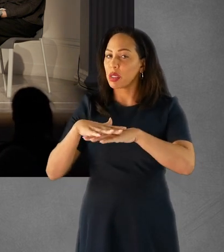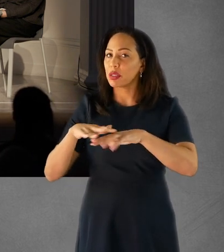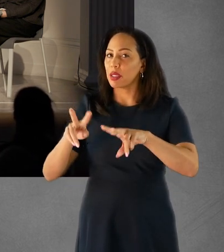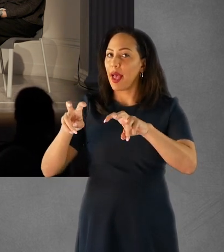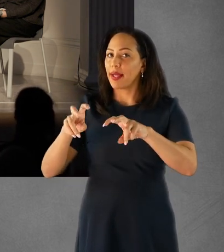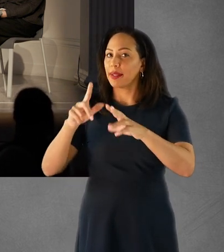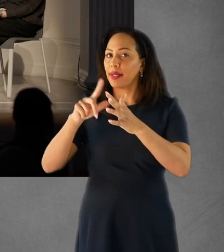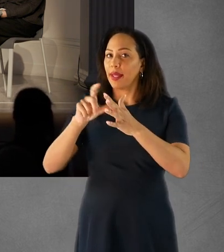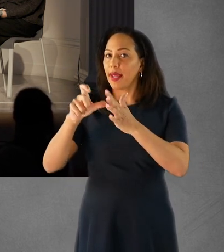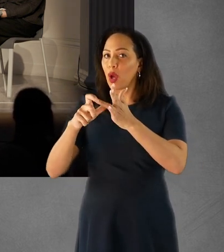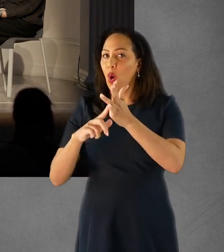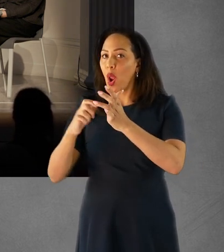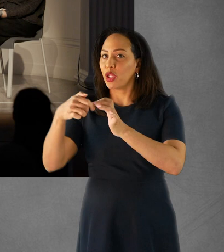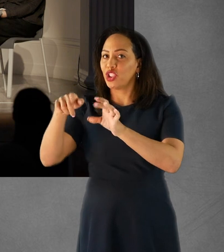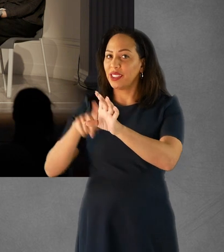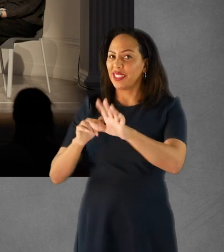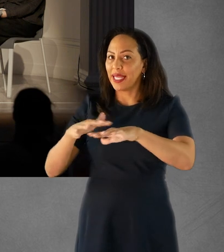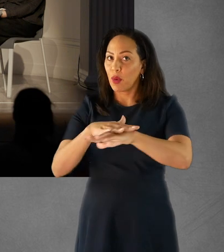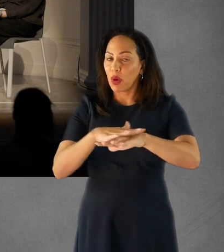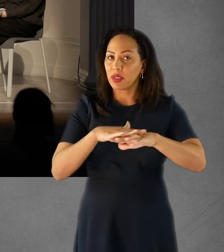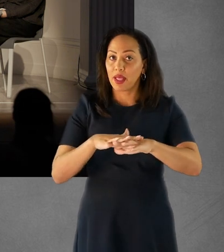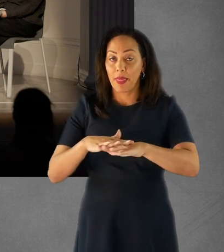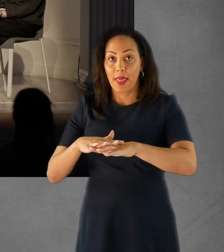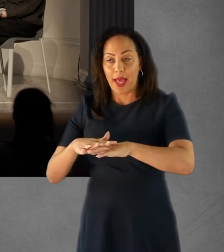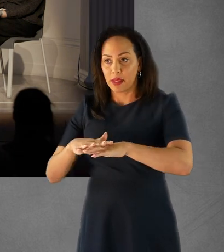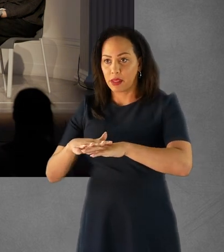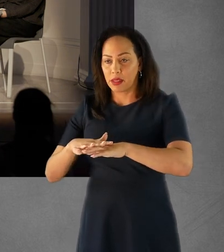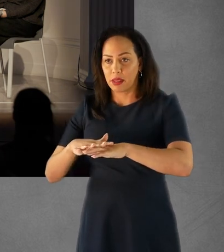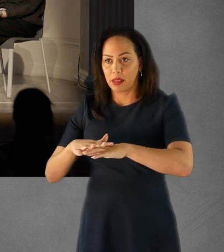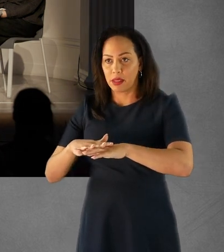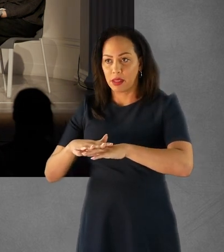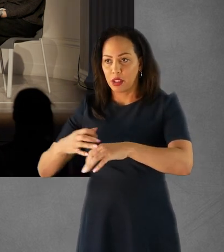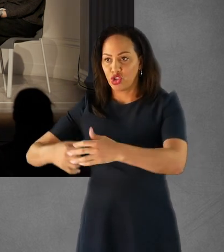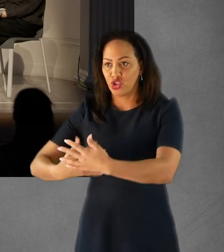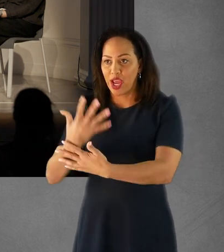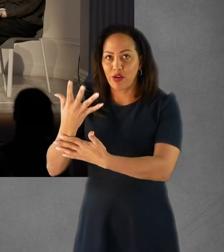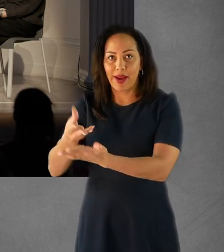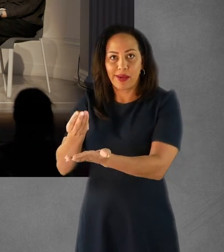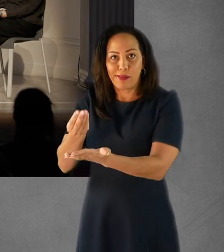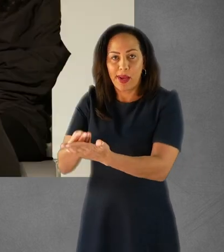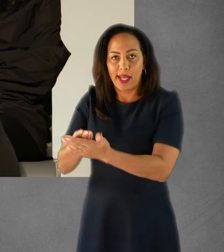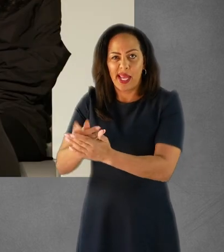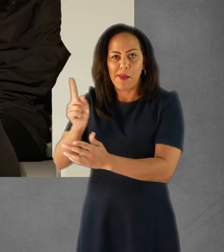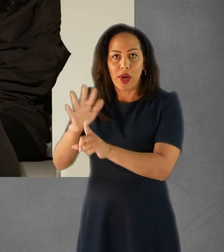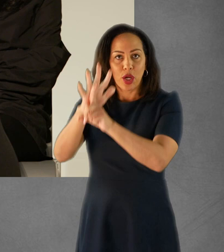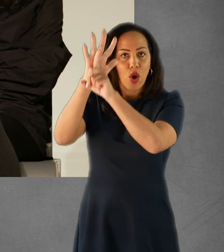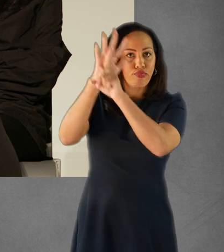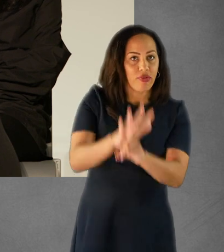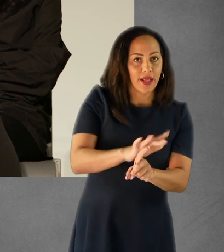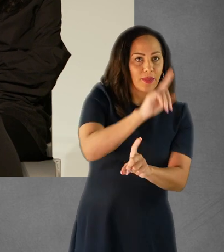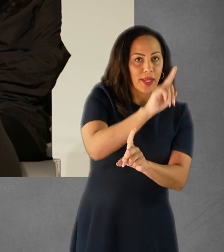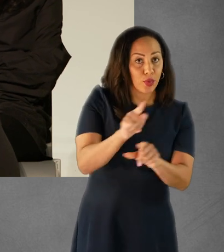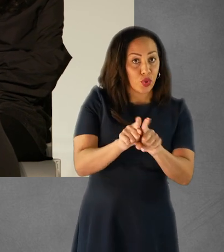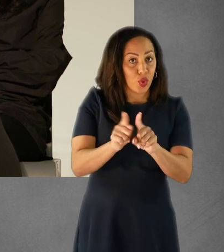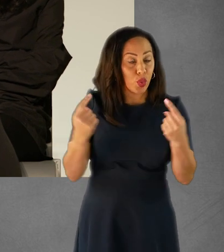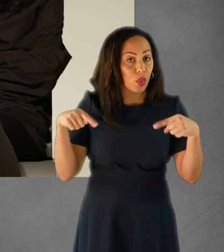and oppress a people on the other, the place where it shows up here, I think, is